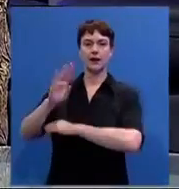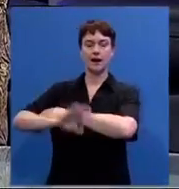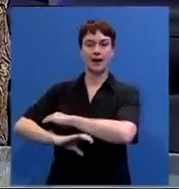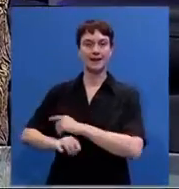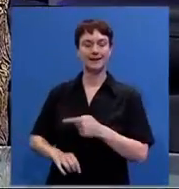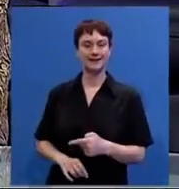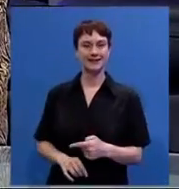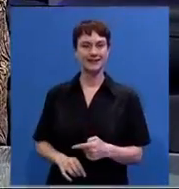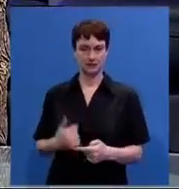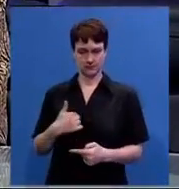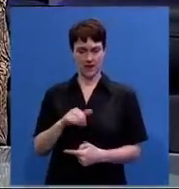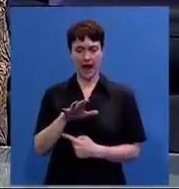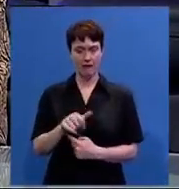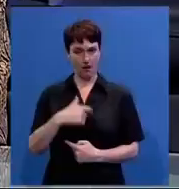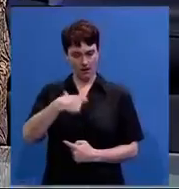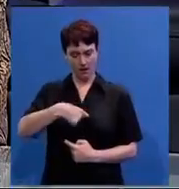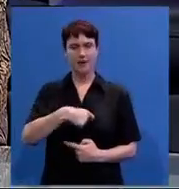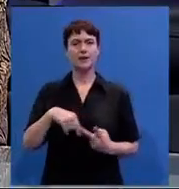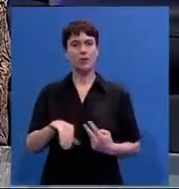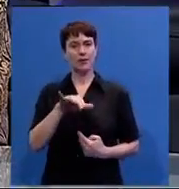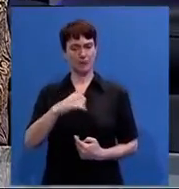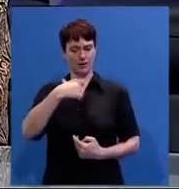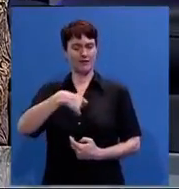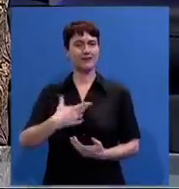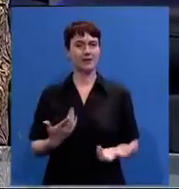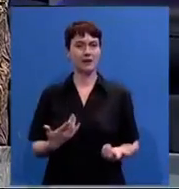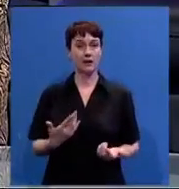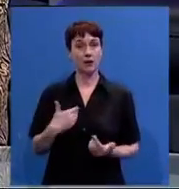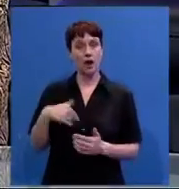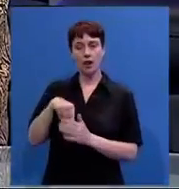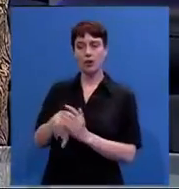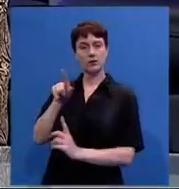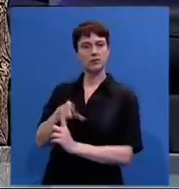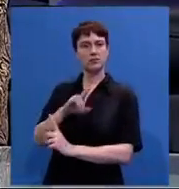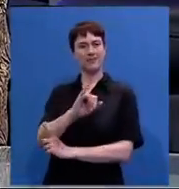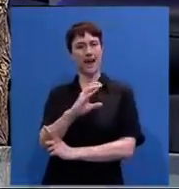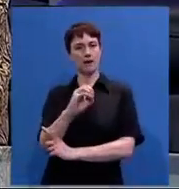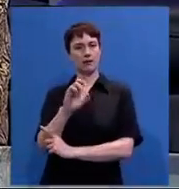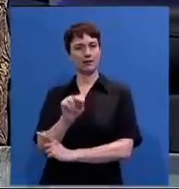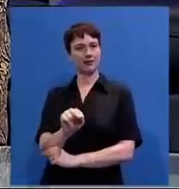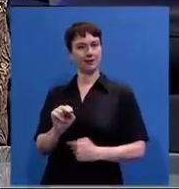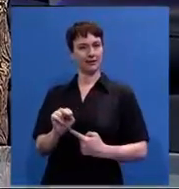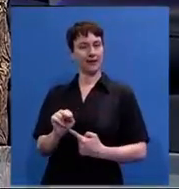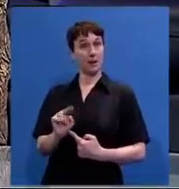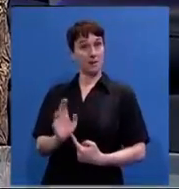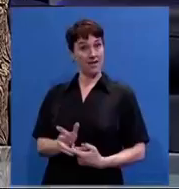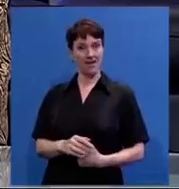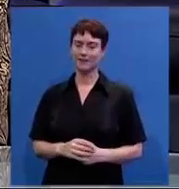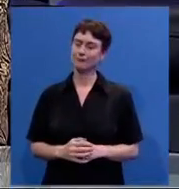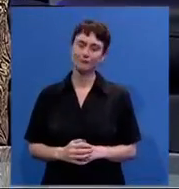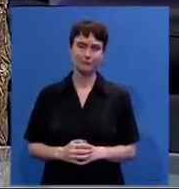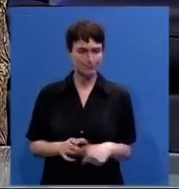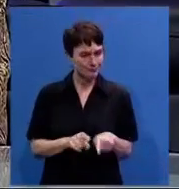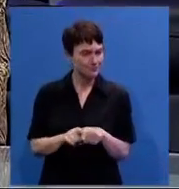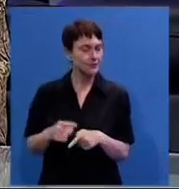as South Africans, we did not only lose an icon, we are indeed here to celebrate